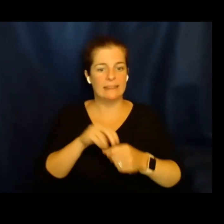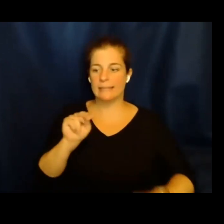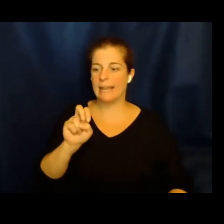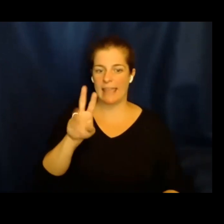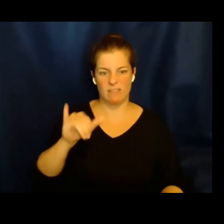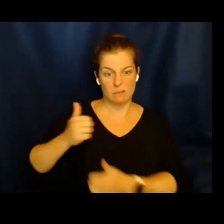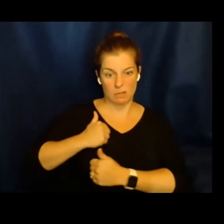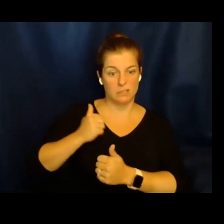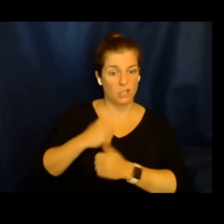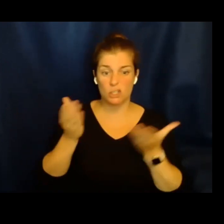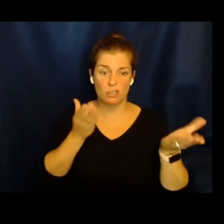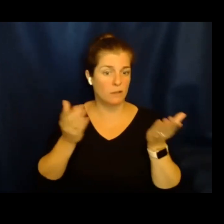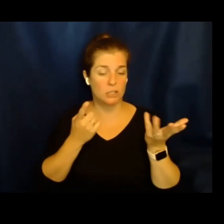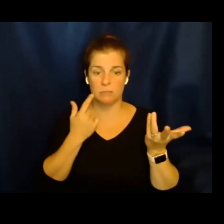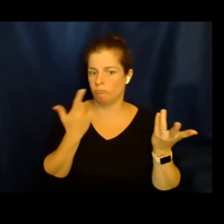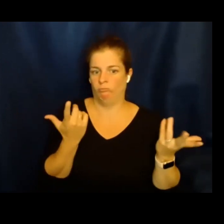service.